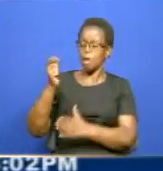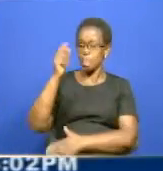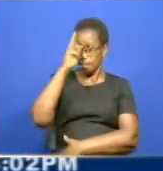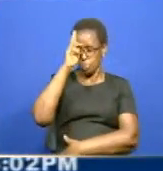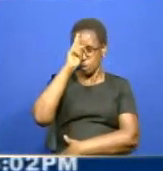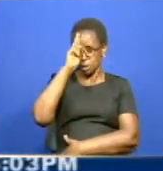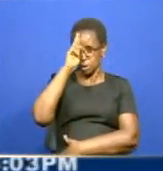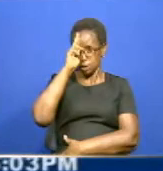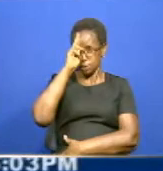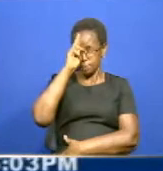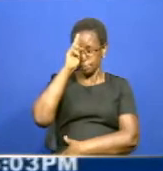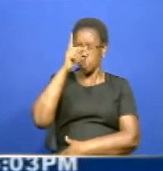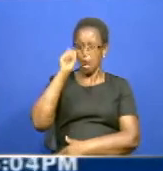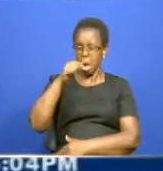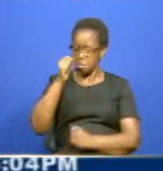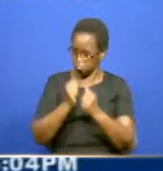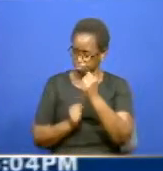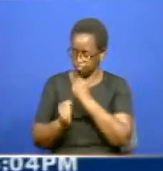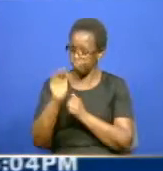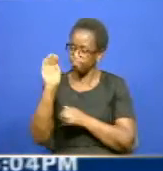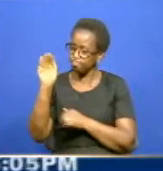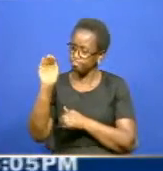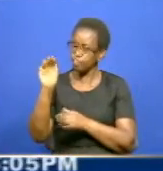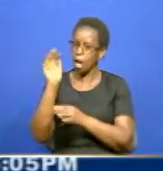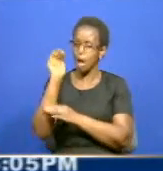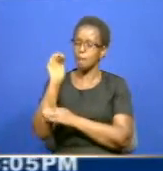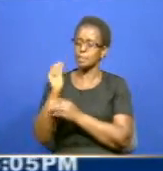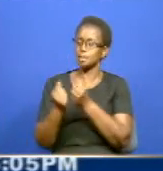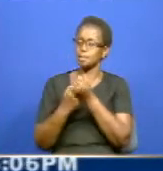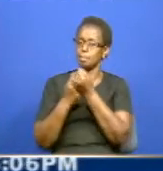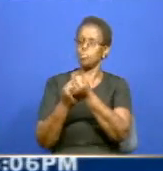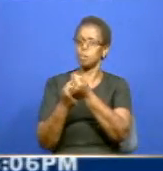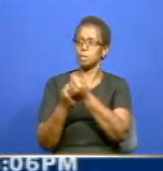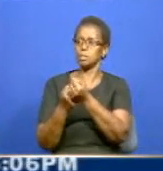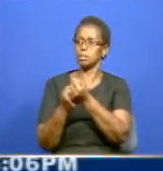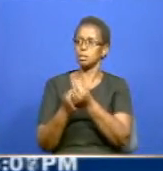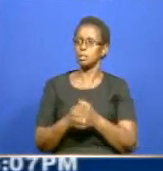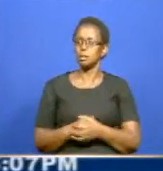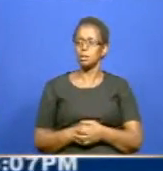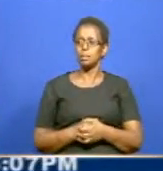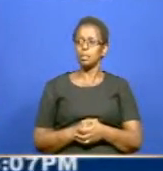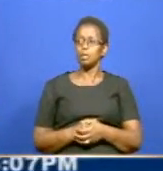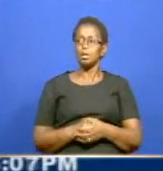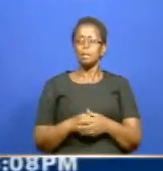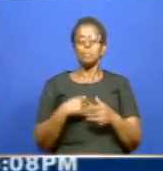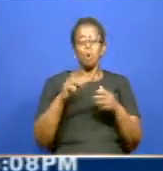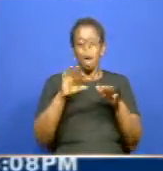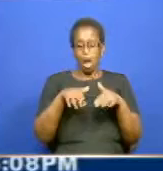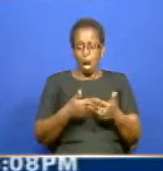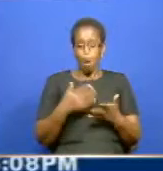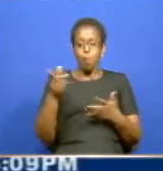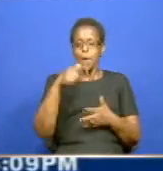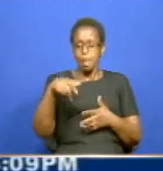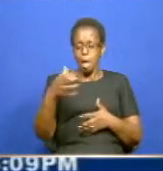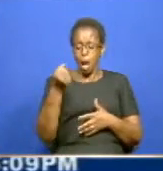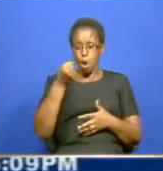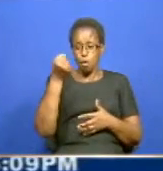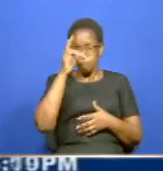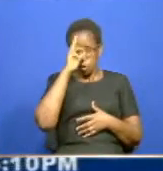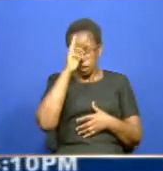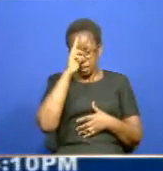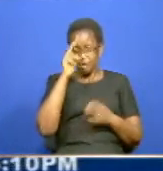and go to them for support. So how we handle the police, Mr. Speaker, as I finish, is very important for the confidence the public